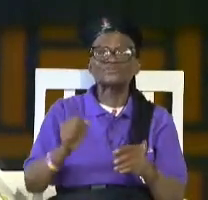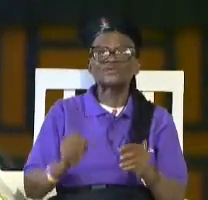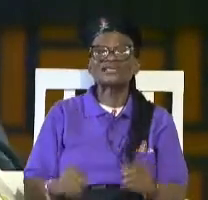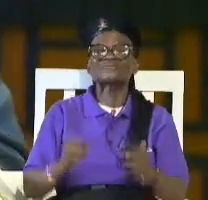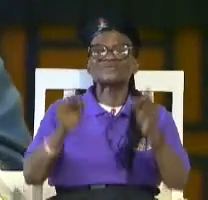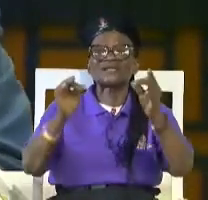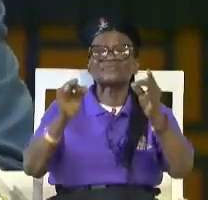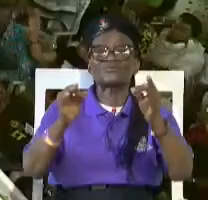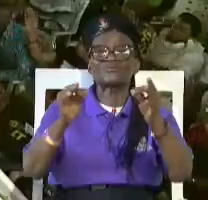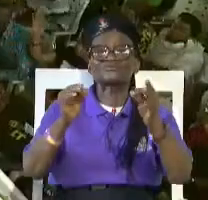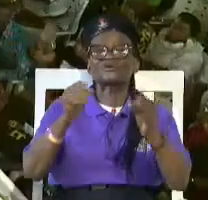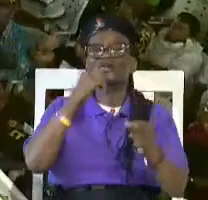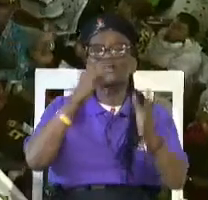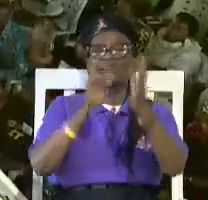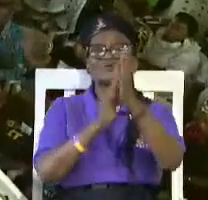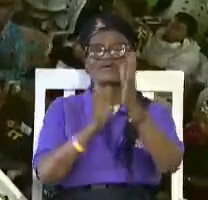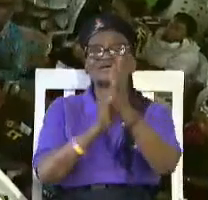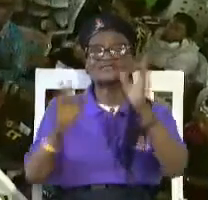Lord.